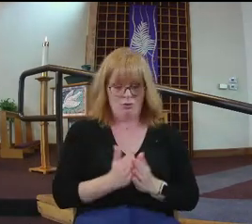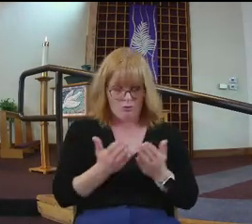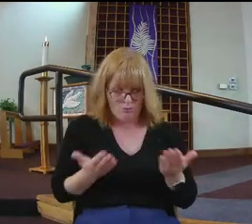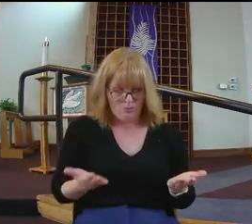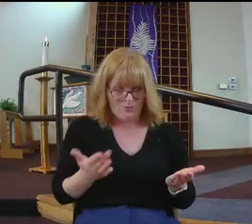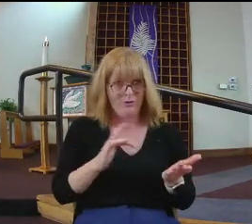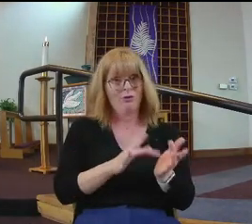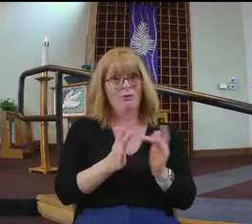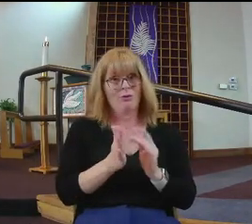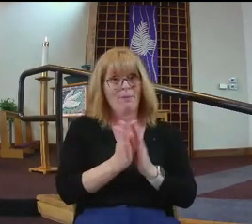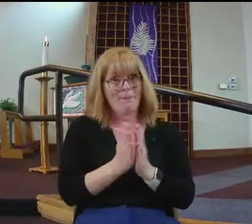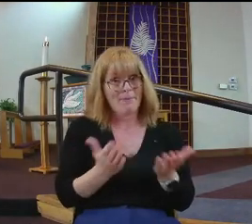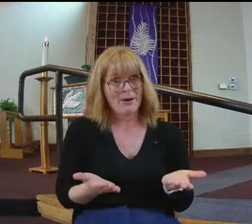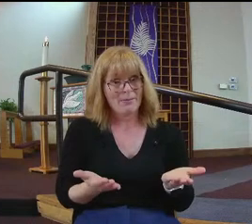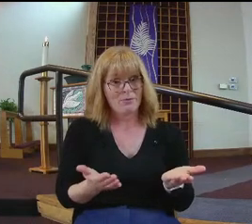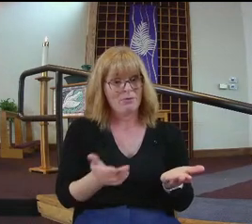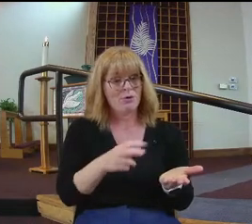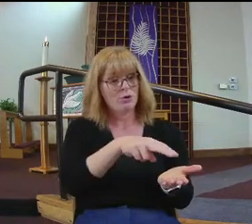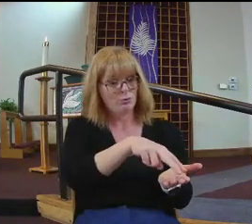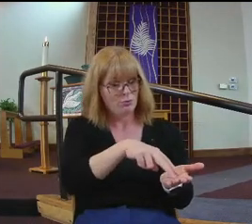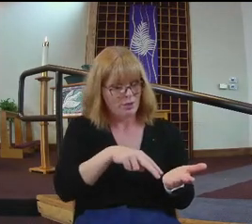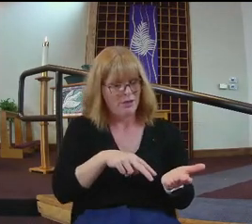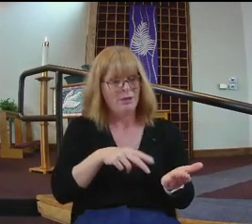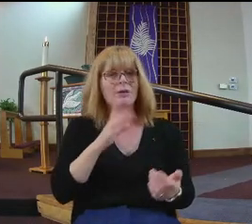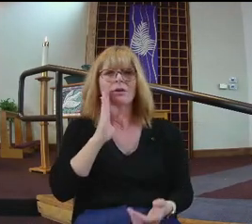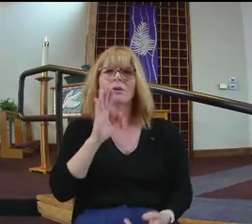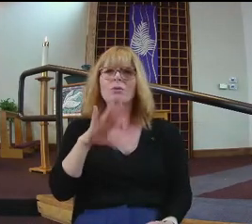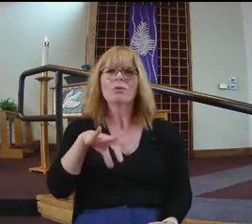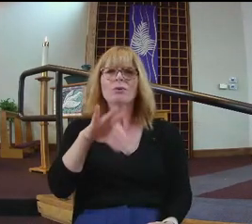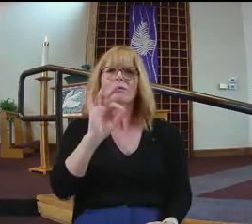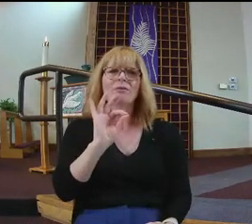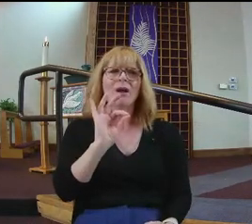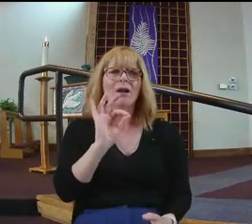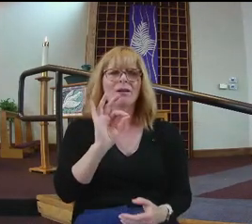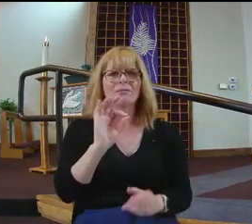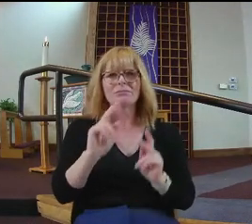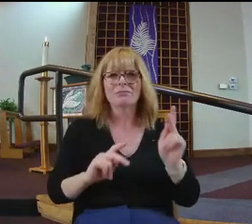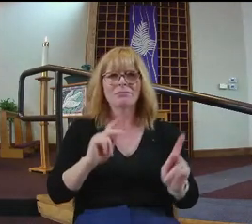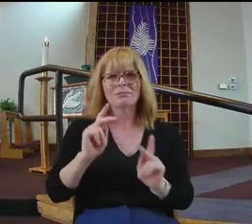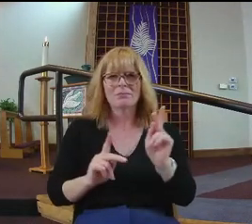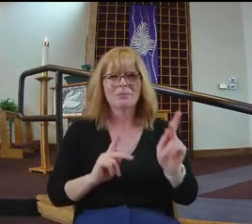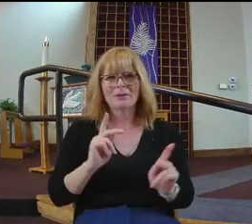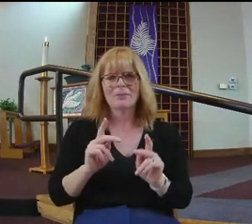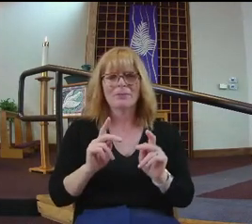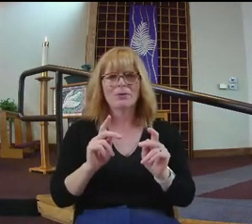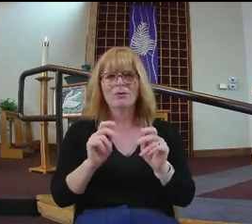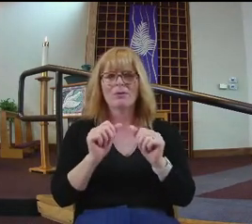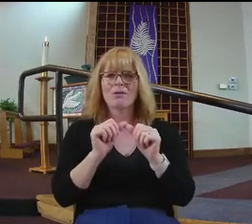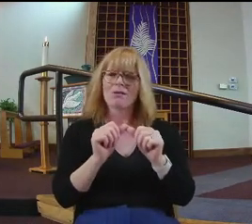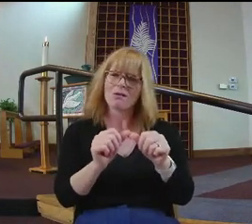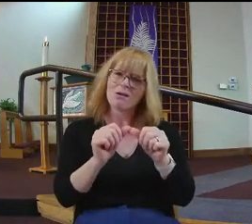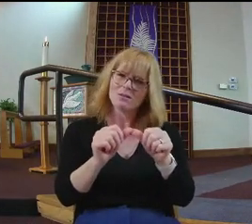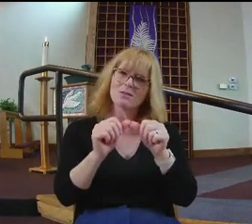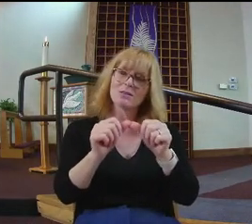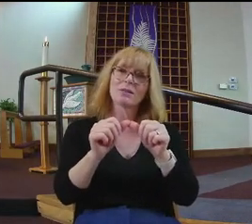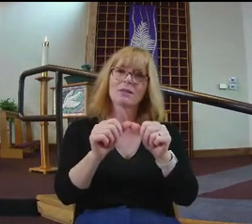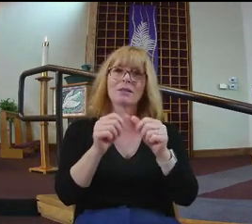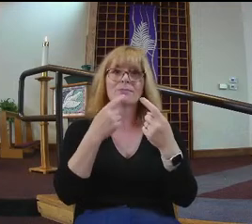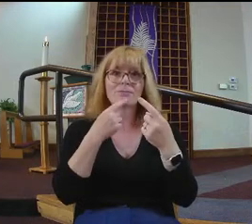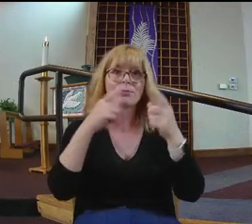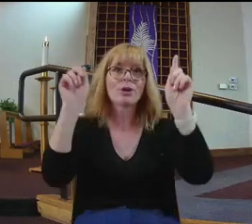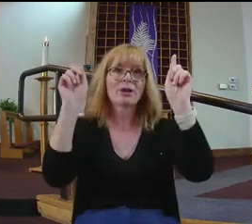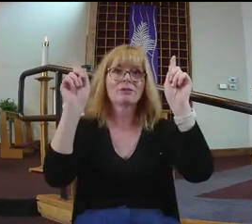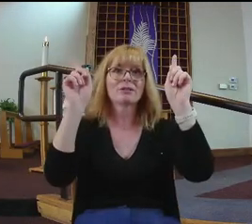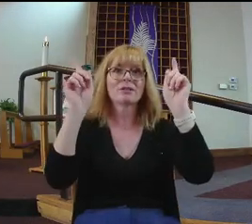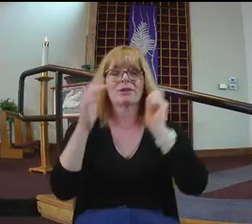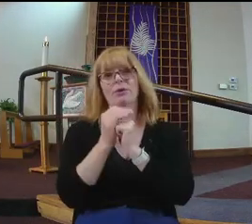it, you will discover that people are constantly pronouncing and